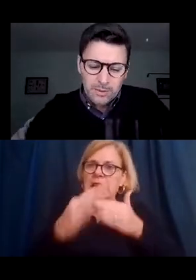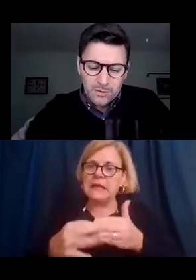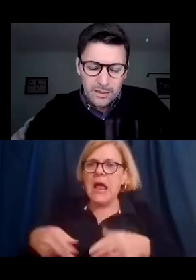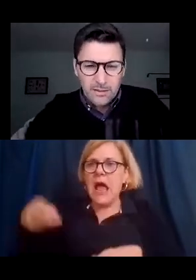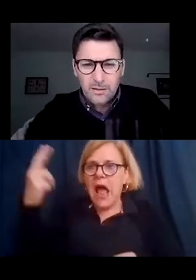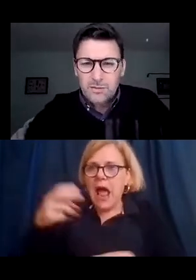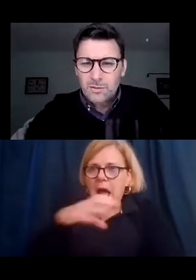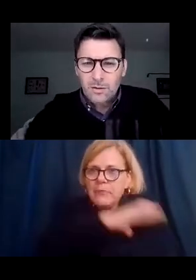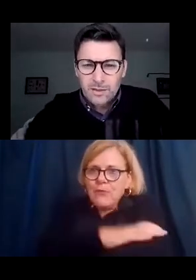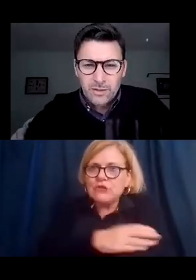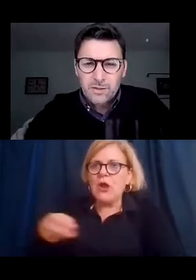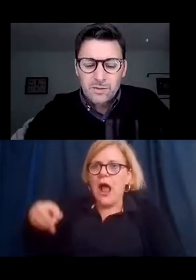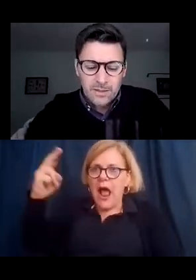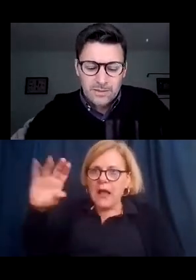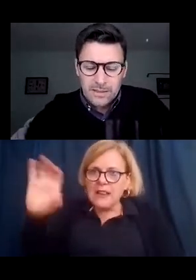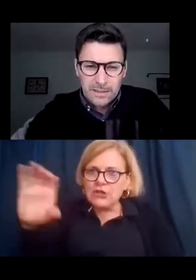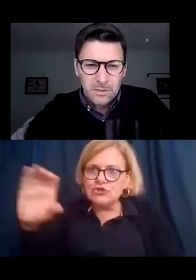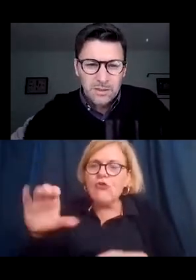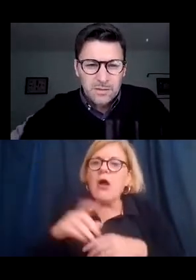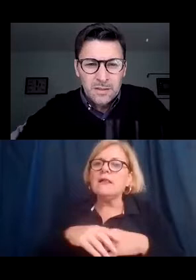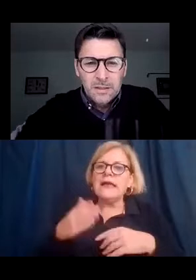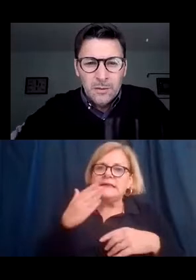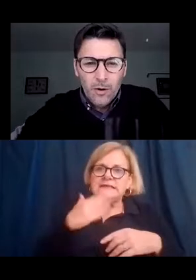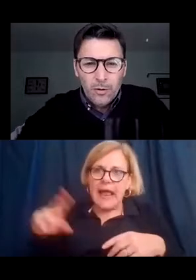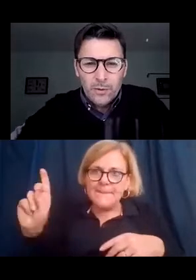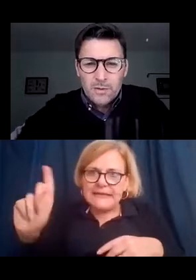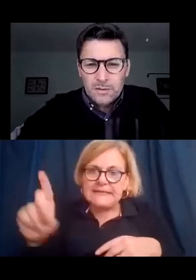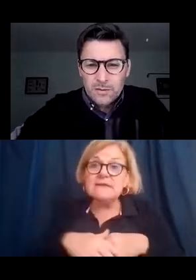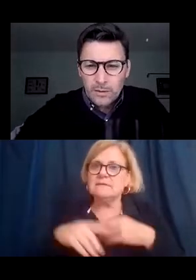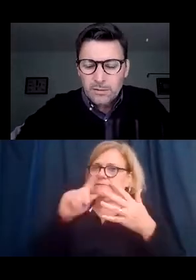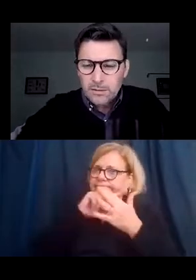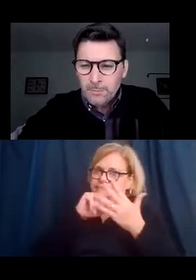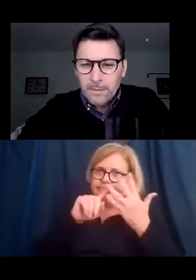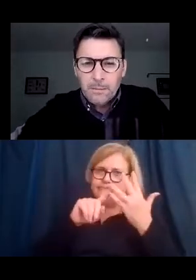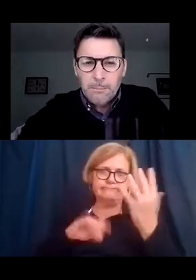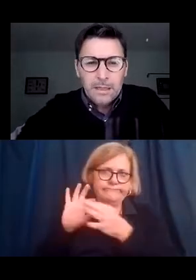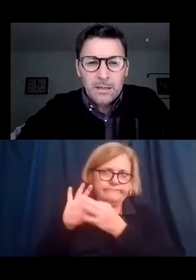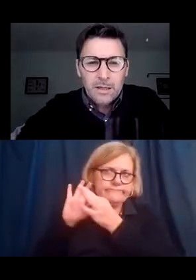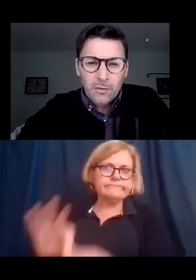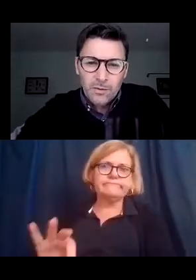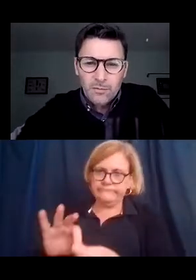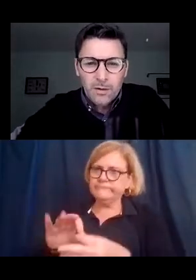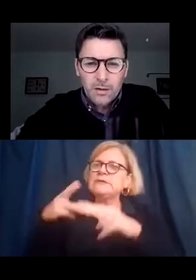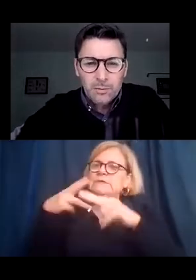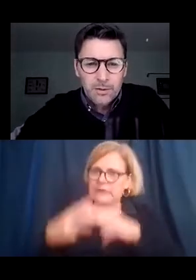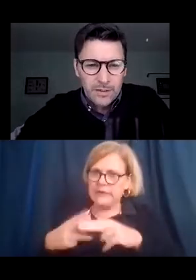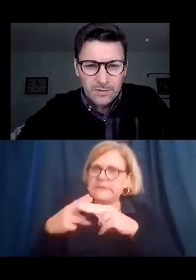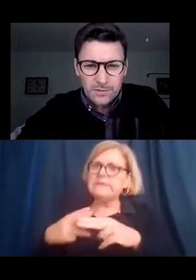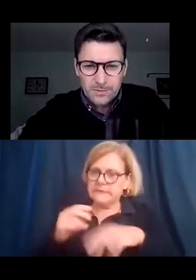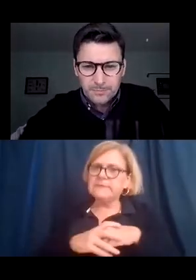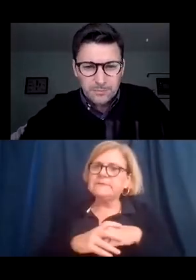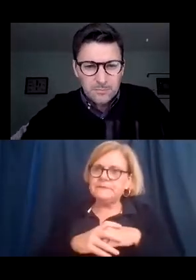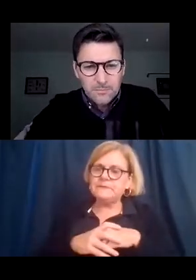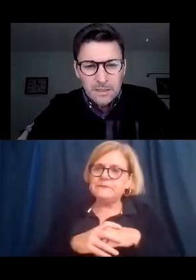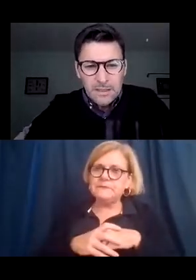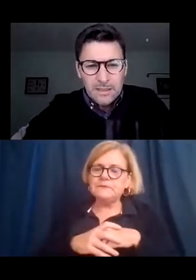blood pressure, high cholesterol, high triglycerides, diabetes. All of those things directly impact the health of our blood